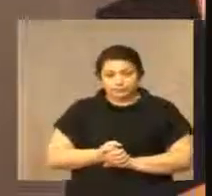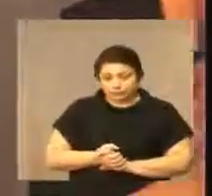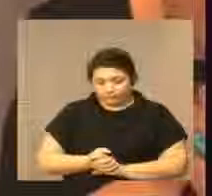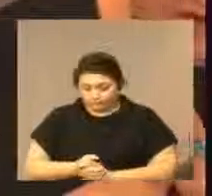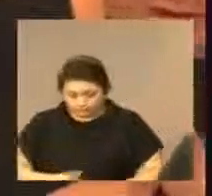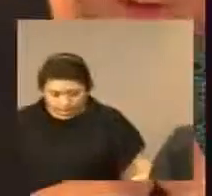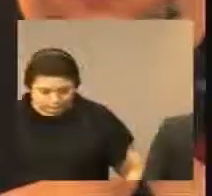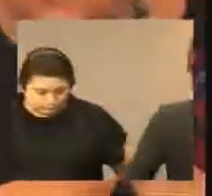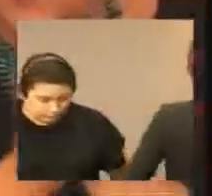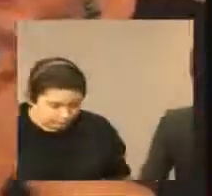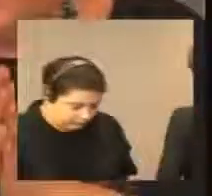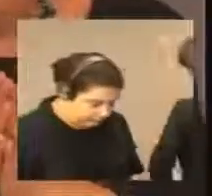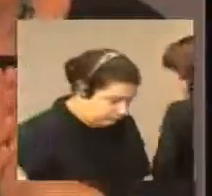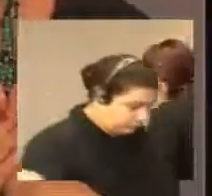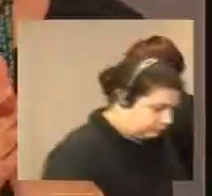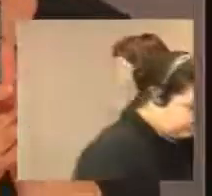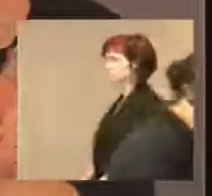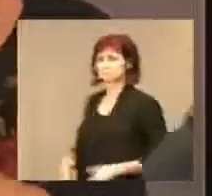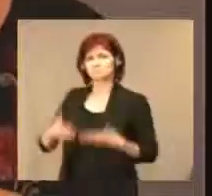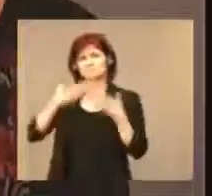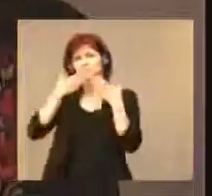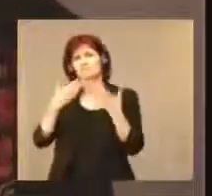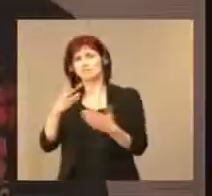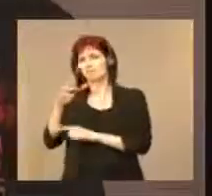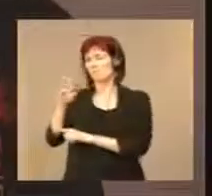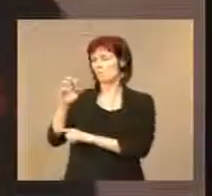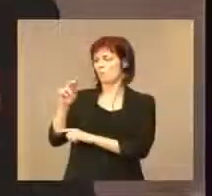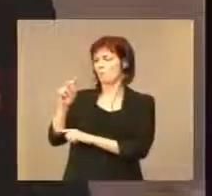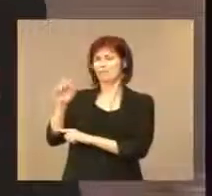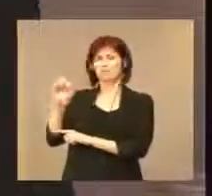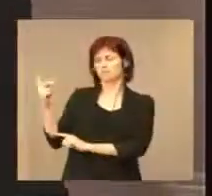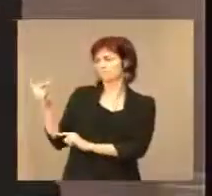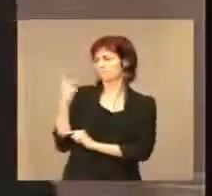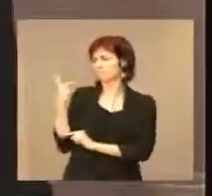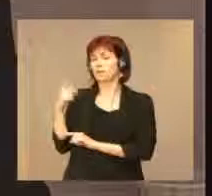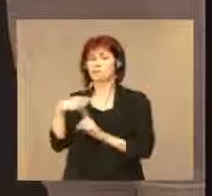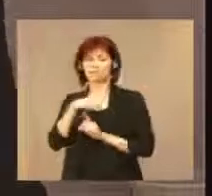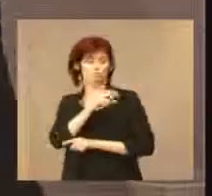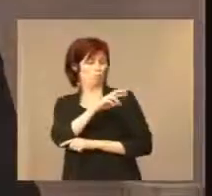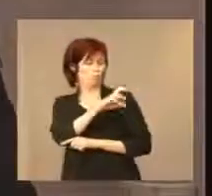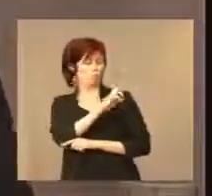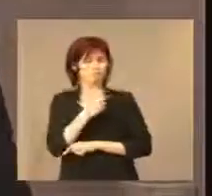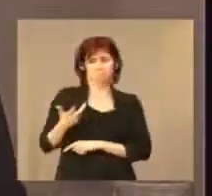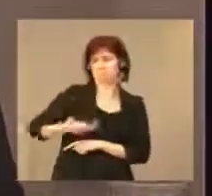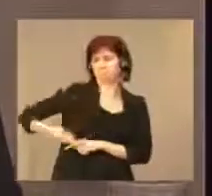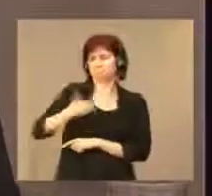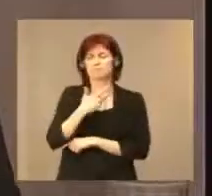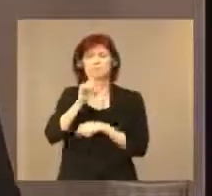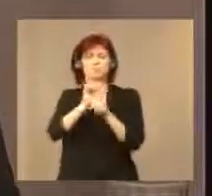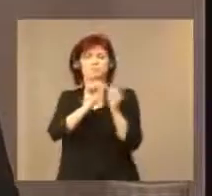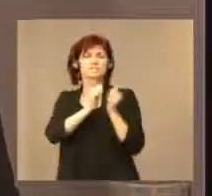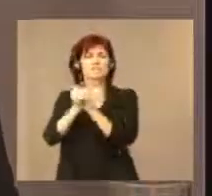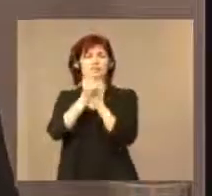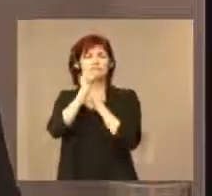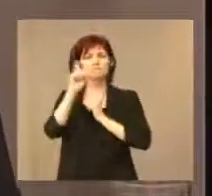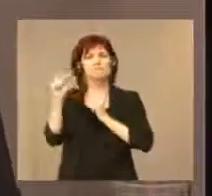I and Doreen actually have had the privilege to work together for a long time now on disability issues. And I think it's